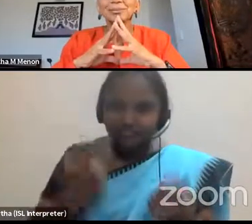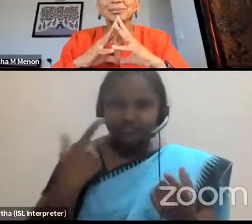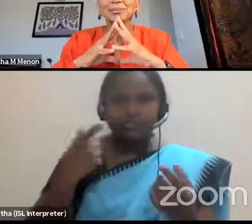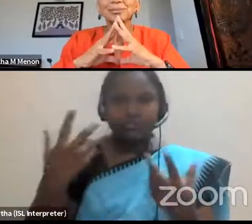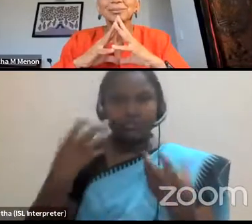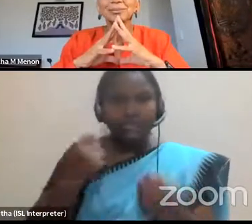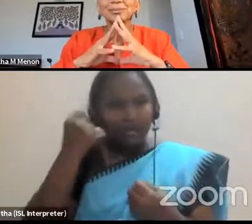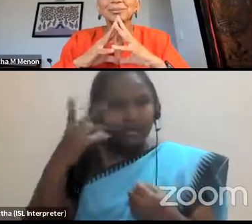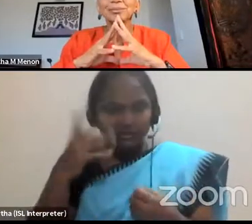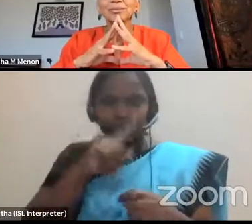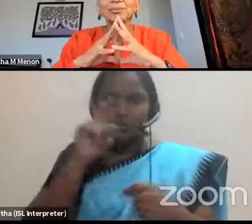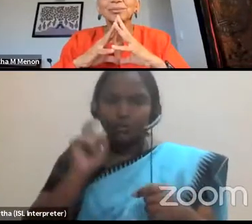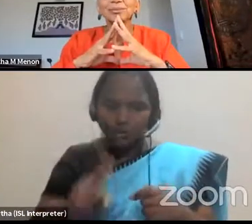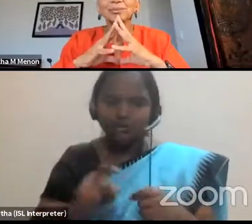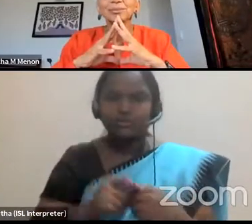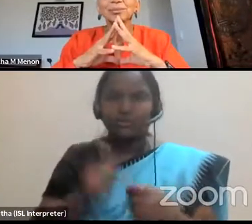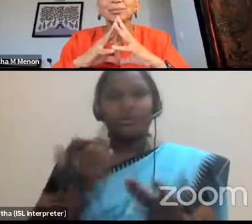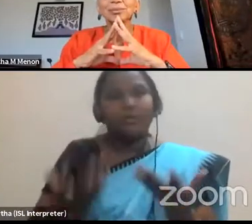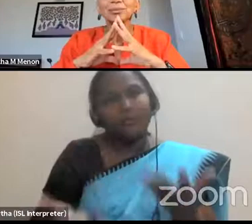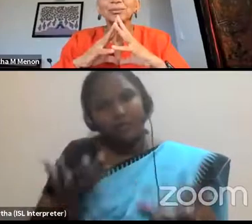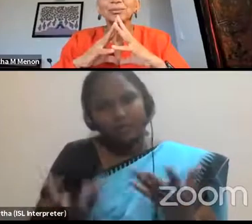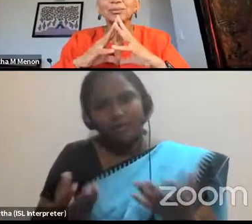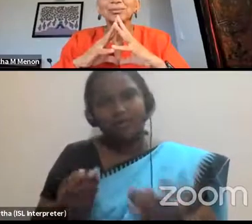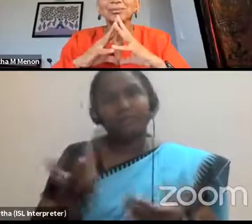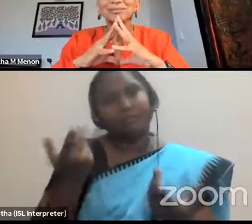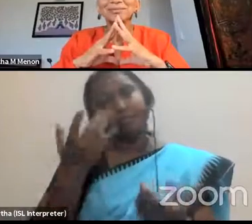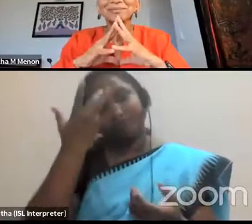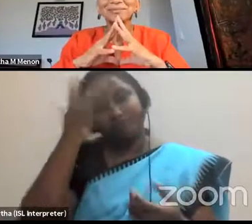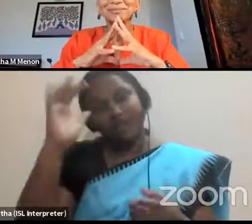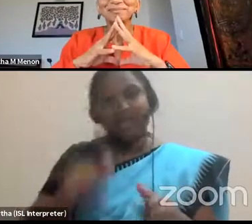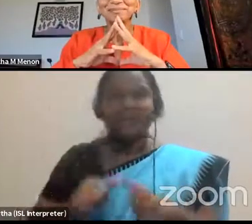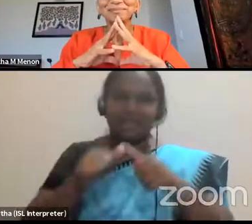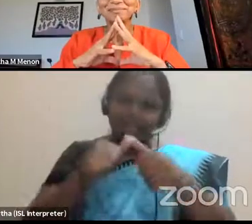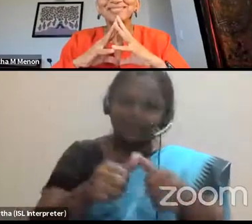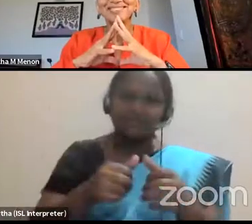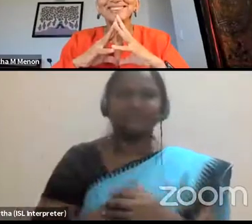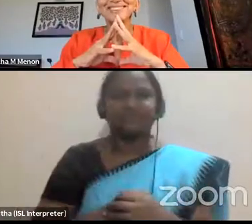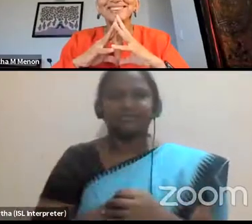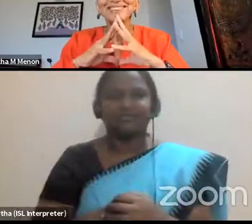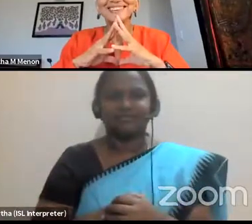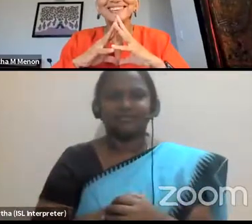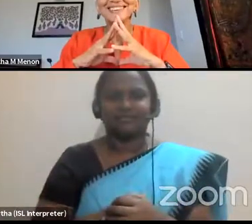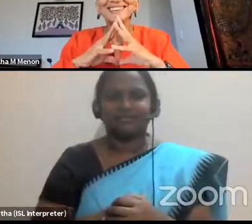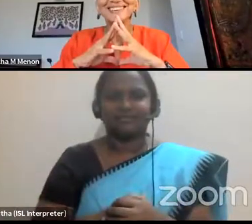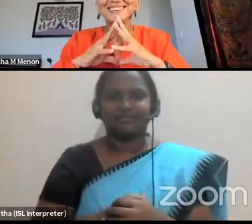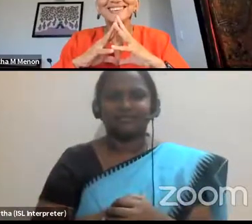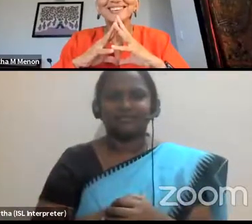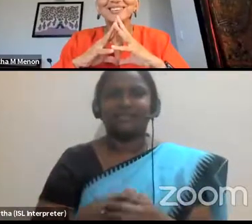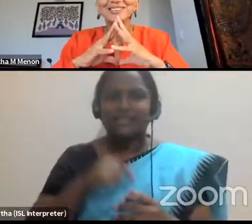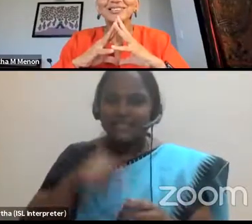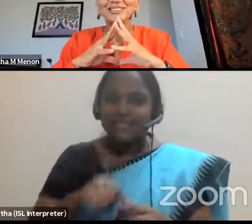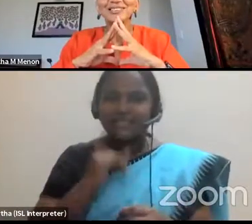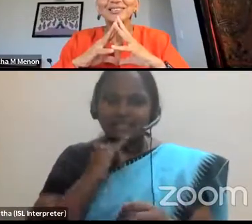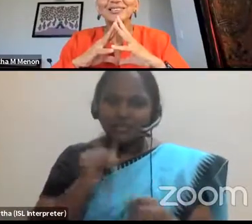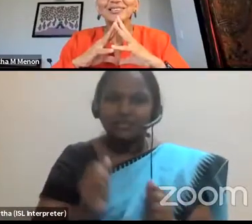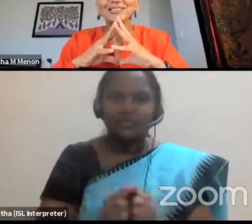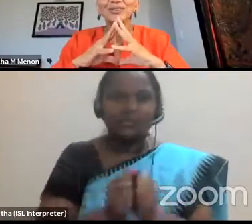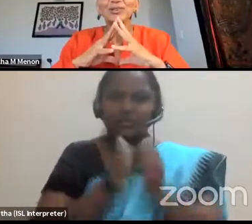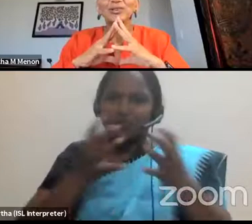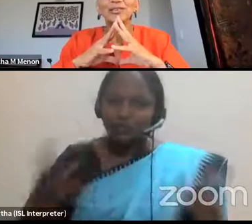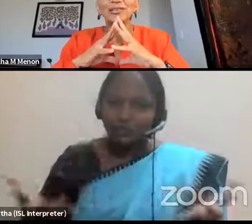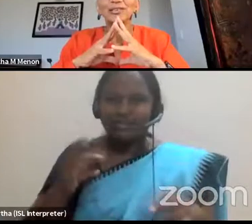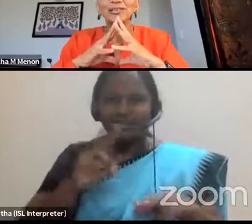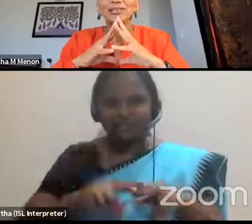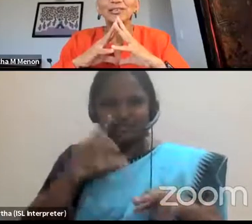doesn't understand the question, he might give you a smart answer. So it is not without any